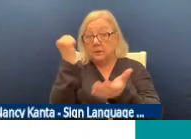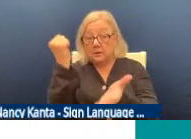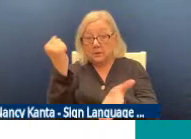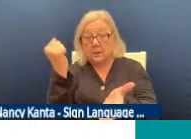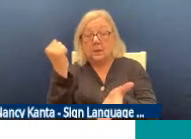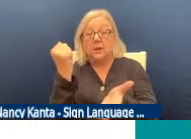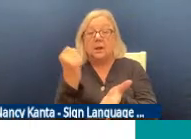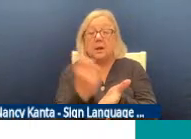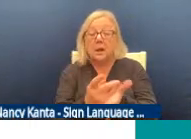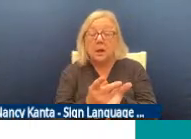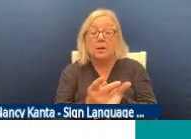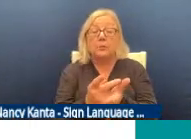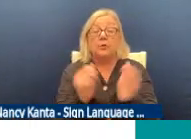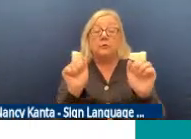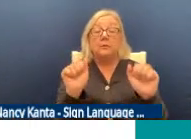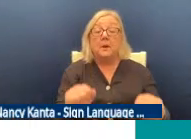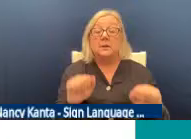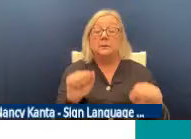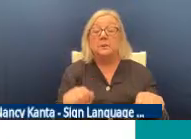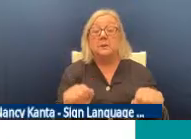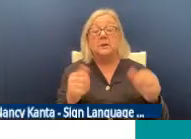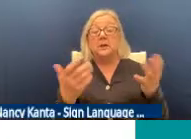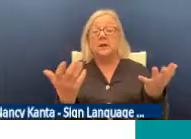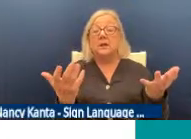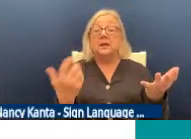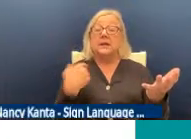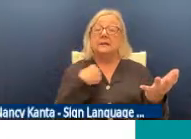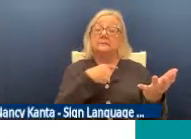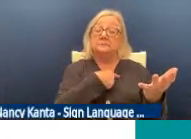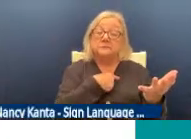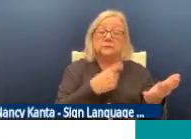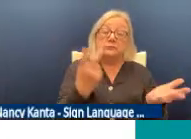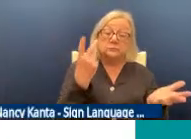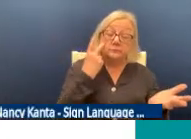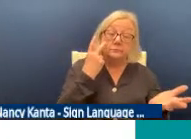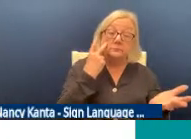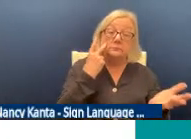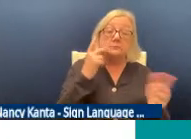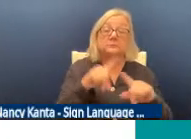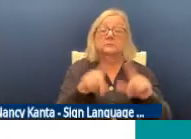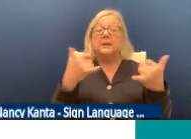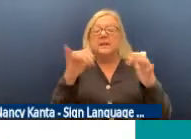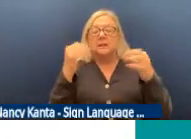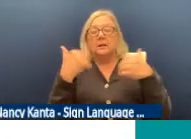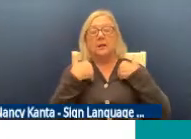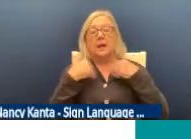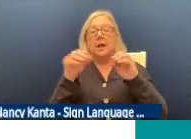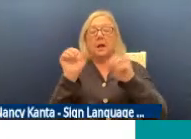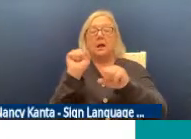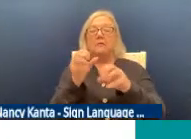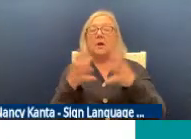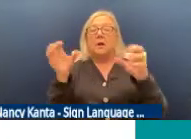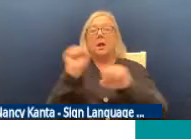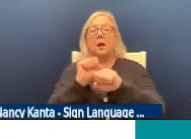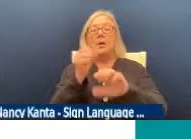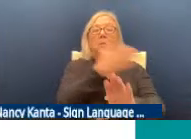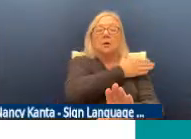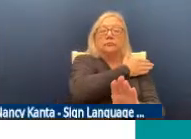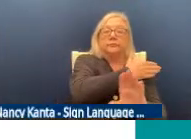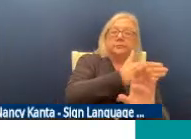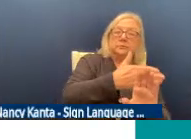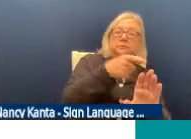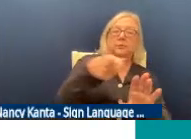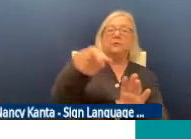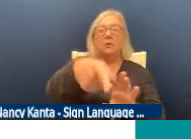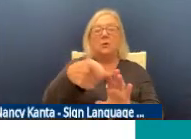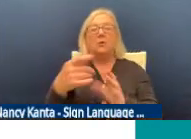to an RFQ ahead of the ROD, that's something we'll investigate. But again, we have a lot of work to do ahead of that, particularly that U.S. Coast Guard